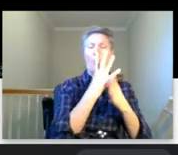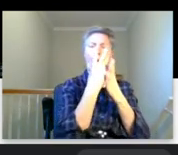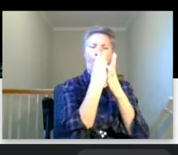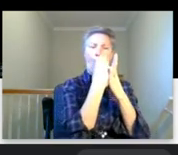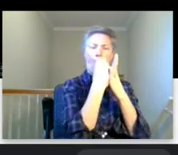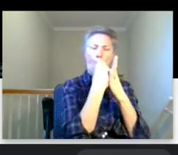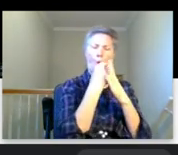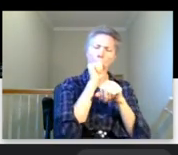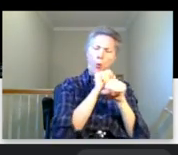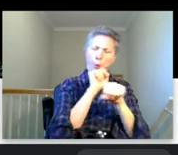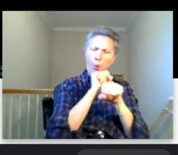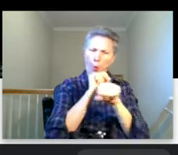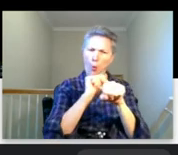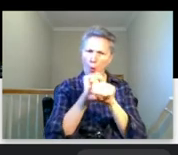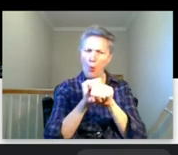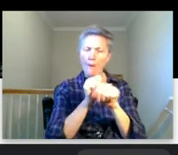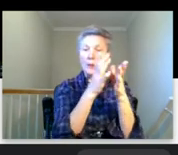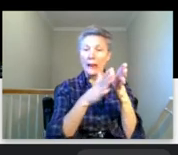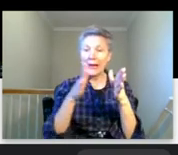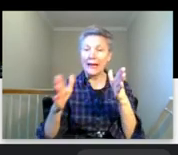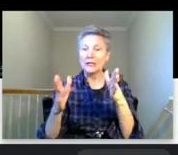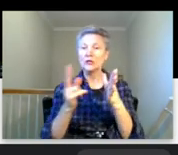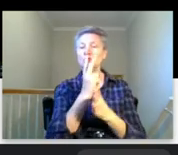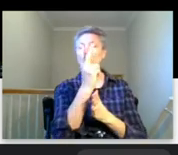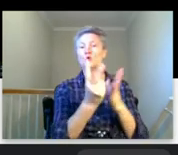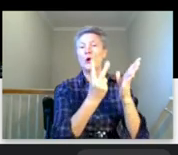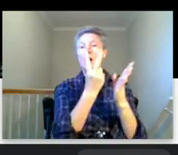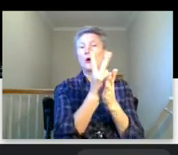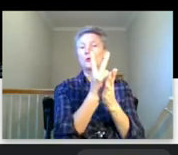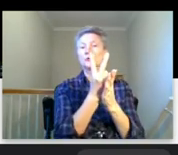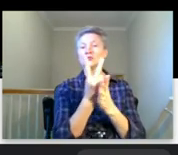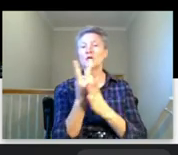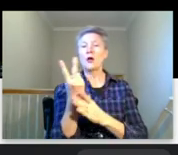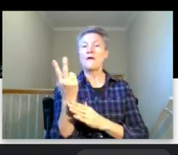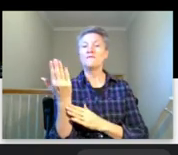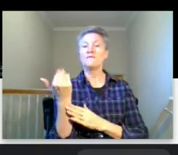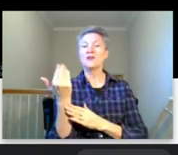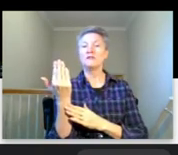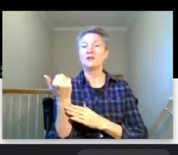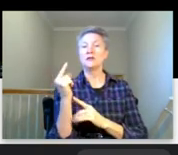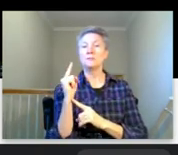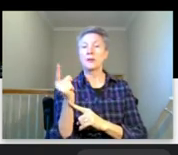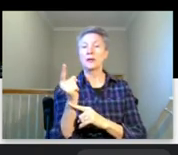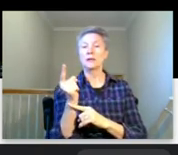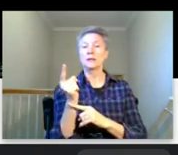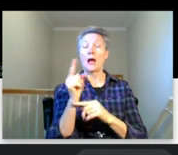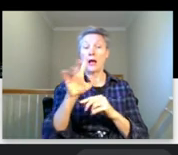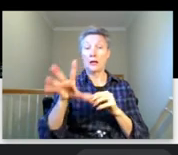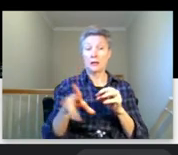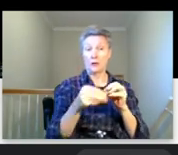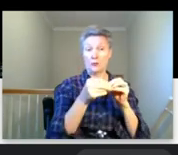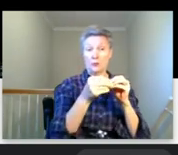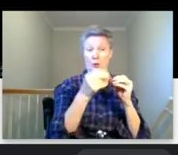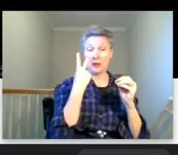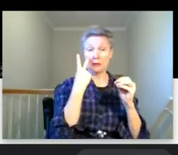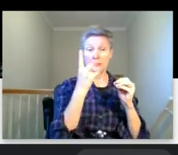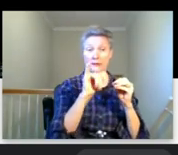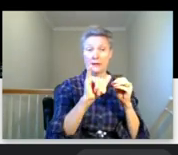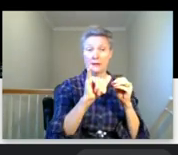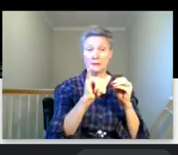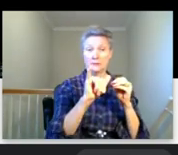and I planned for 2 hours and 15 minutes. Now another way that we can look at this and